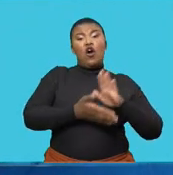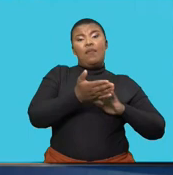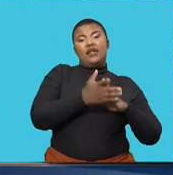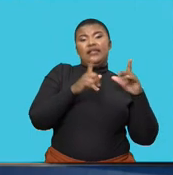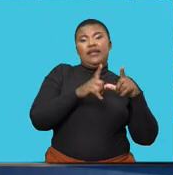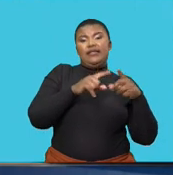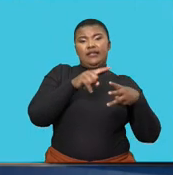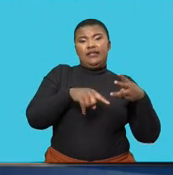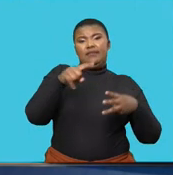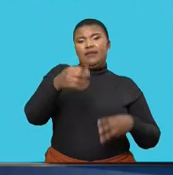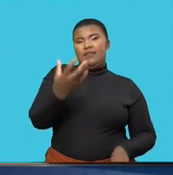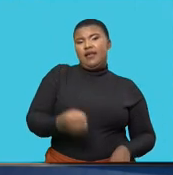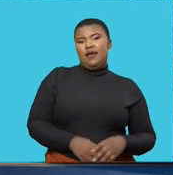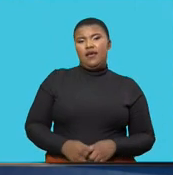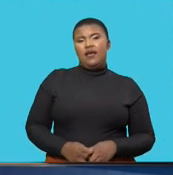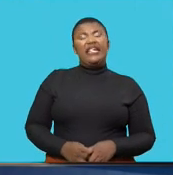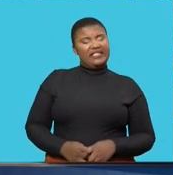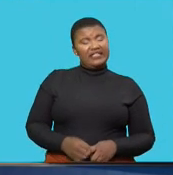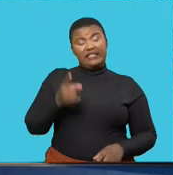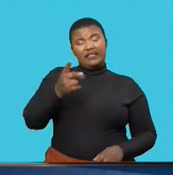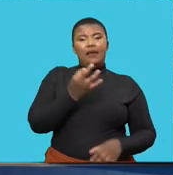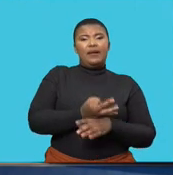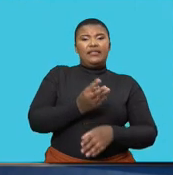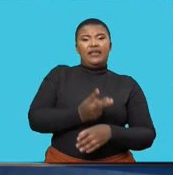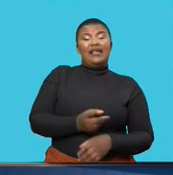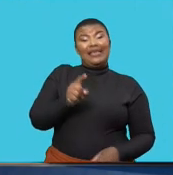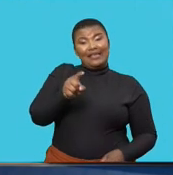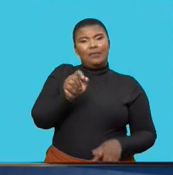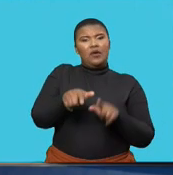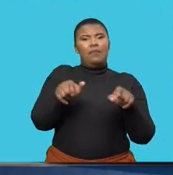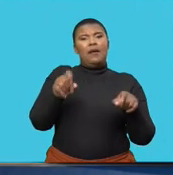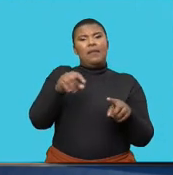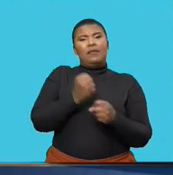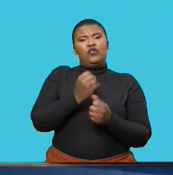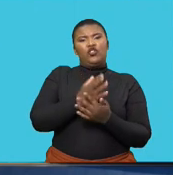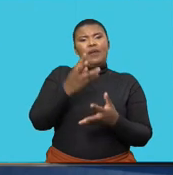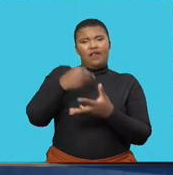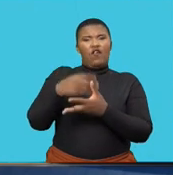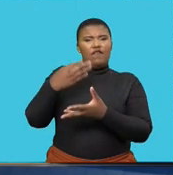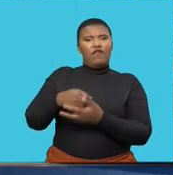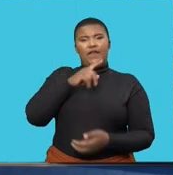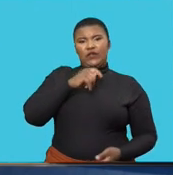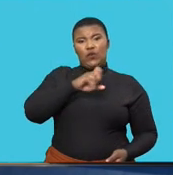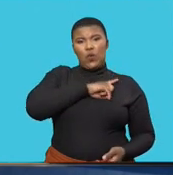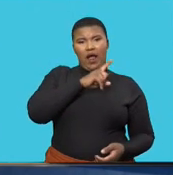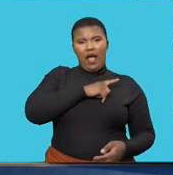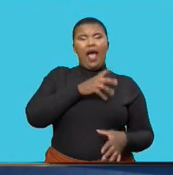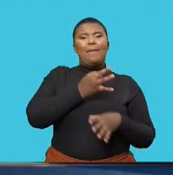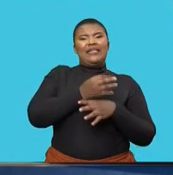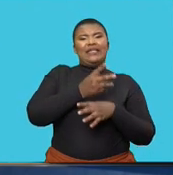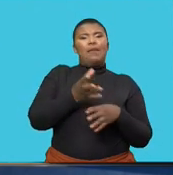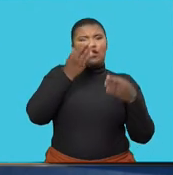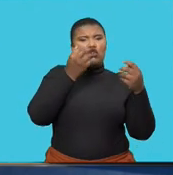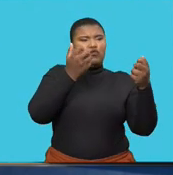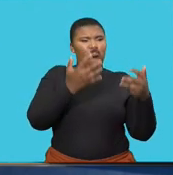license, and ngathi abazali kakhulu yiba abantu abafanele babe involved kule ndaba le, ngoba yibo ngithi abathola abo driver